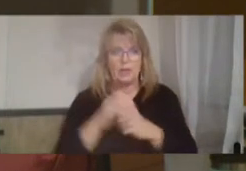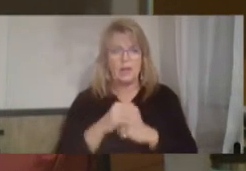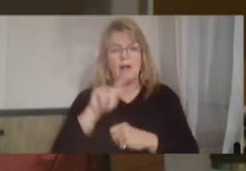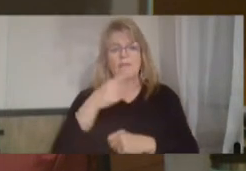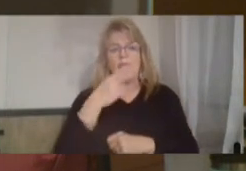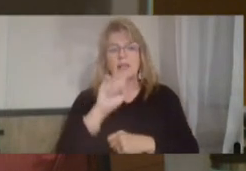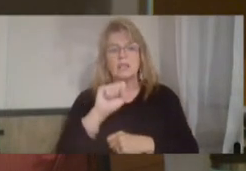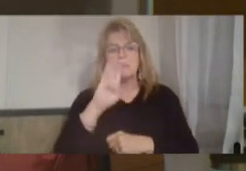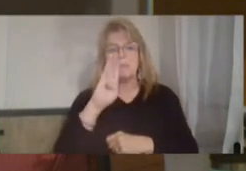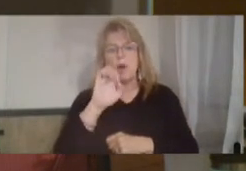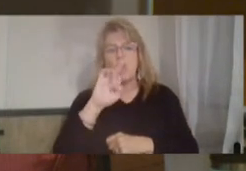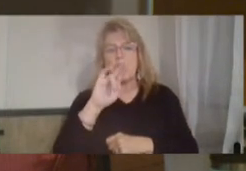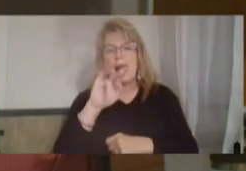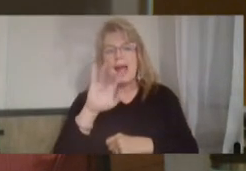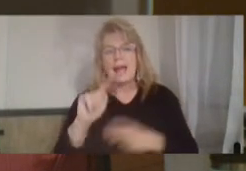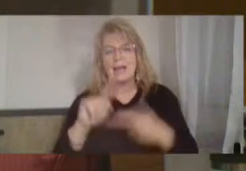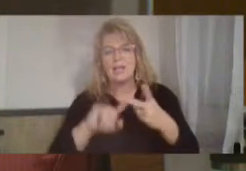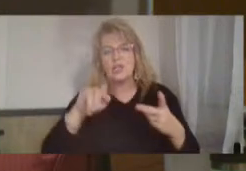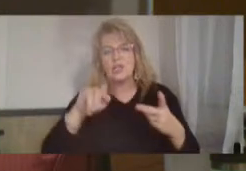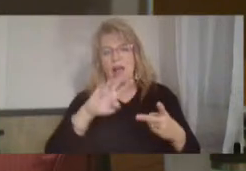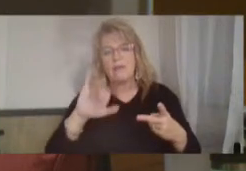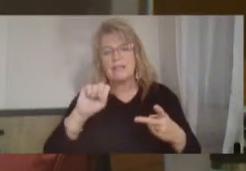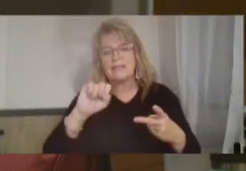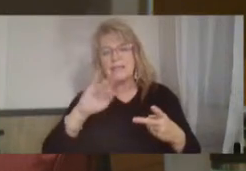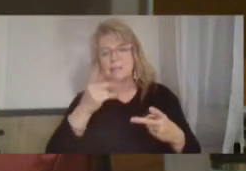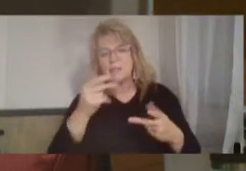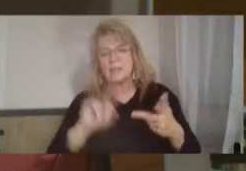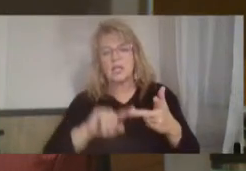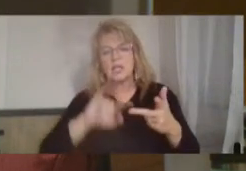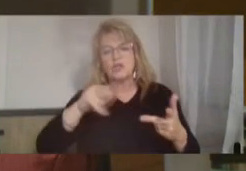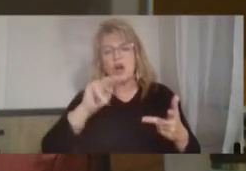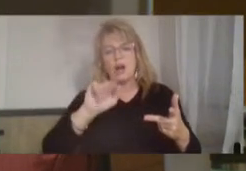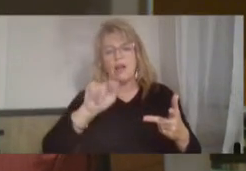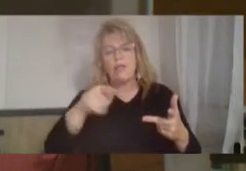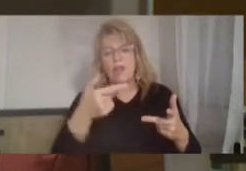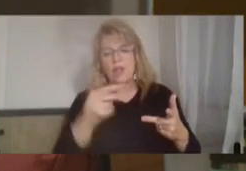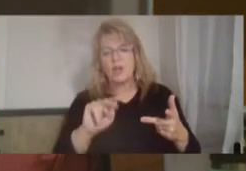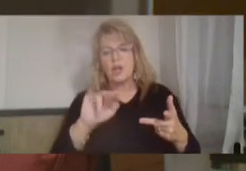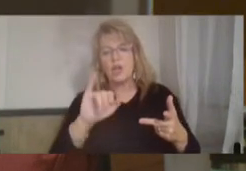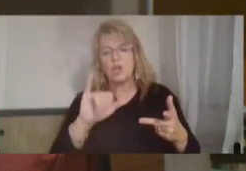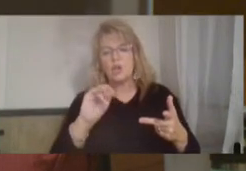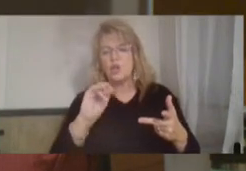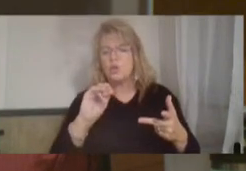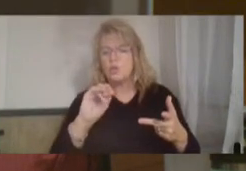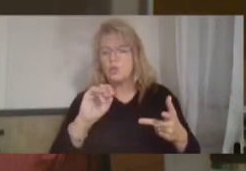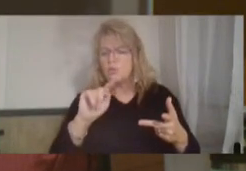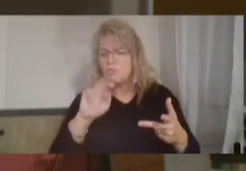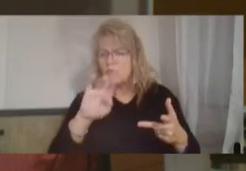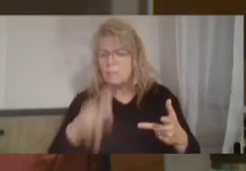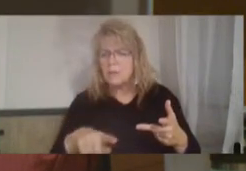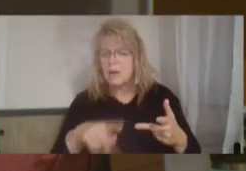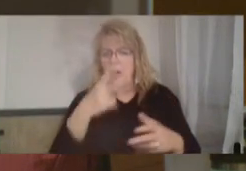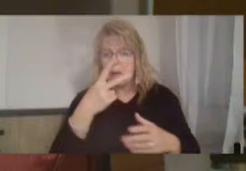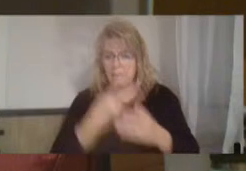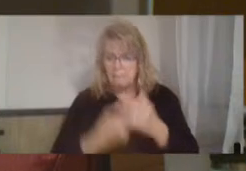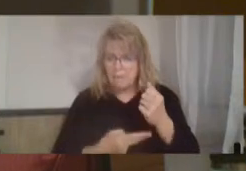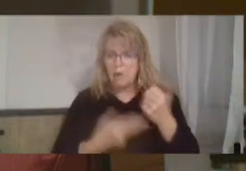Barnett, Jeffrey Simpson, and Jonathan Utrup, both of which are incumbents, and